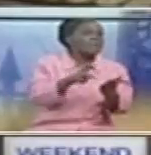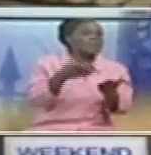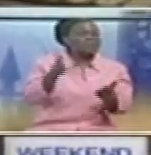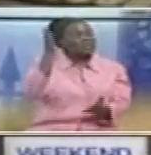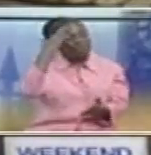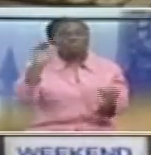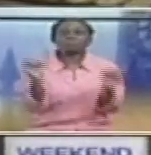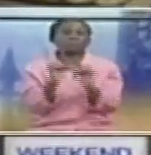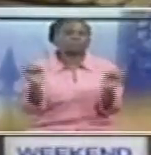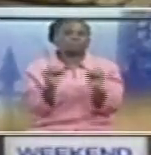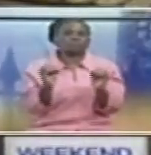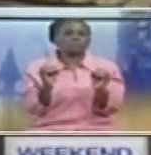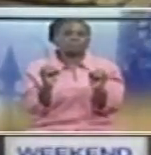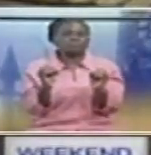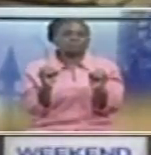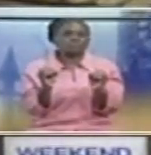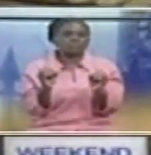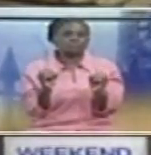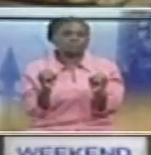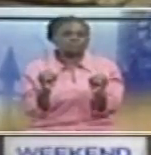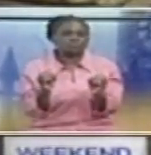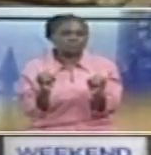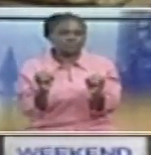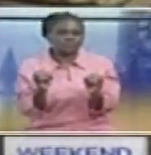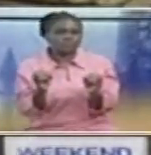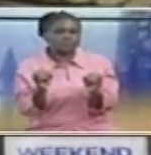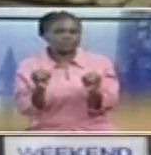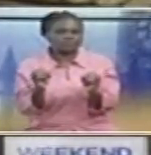hatujajua ni nini. Hatujajua ni nini.